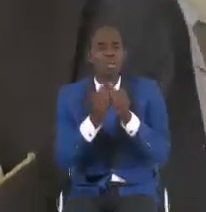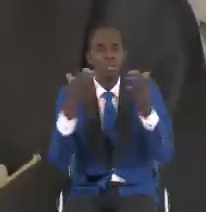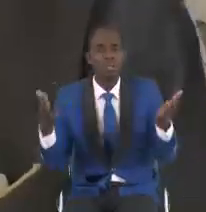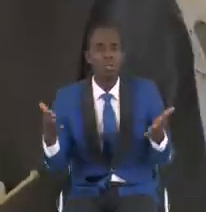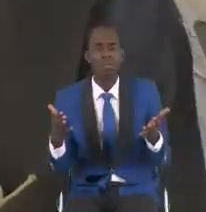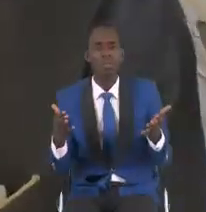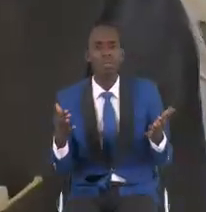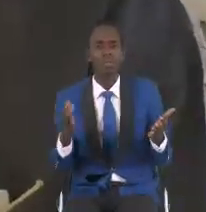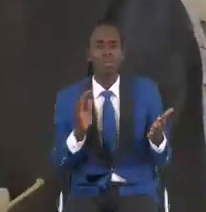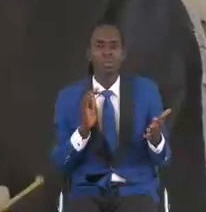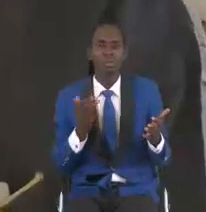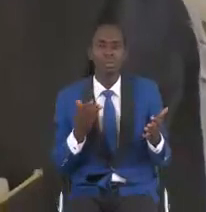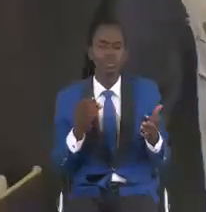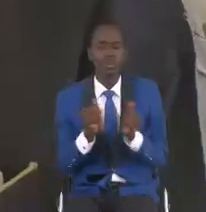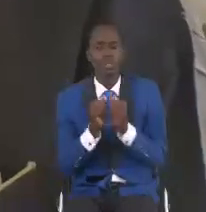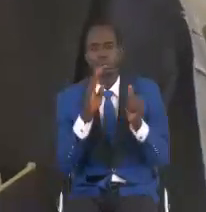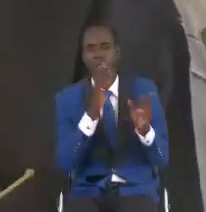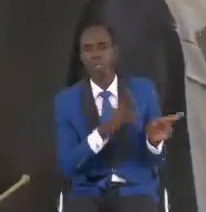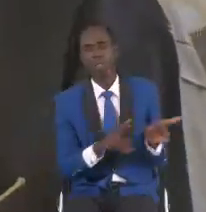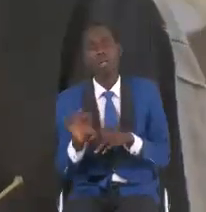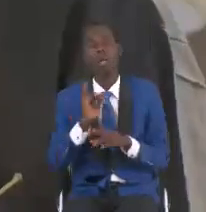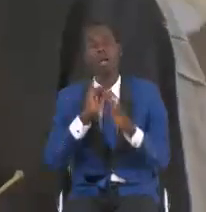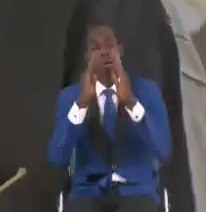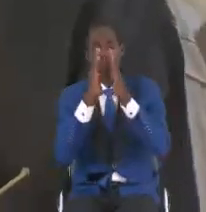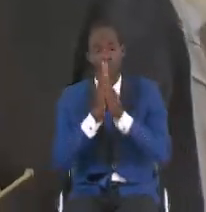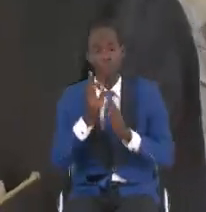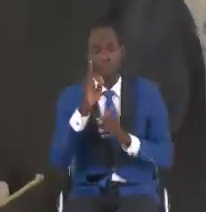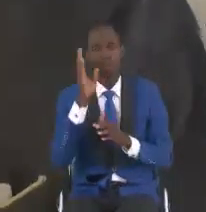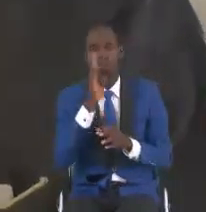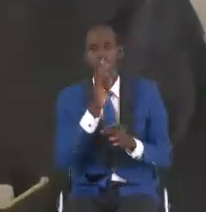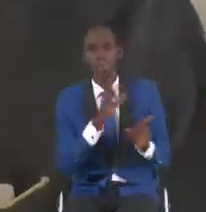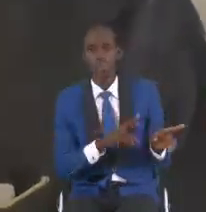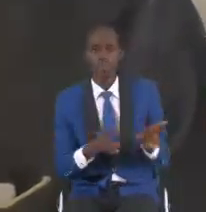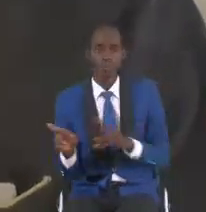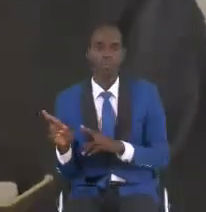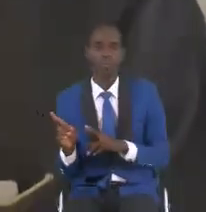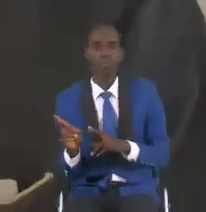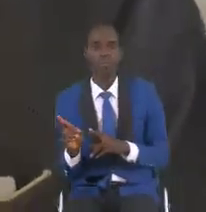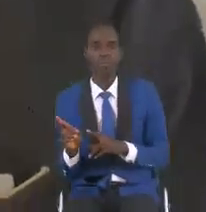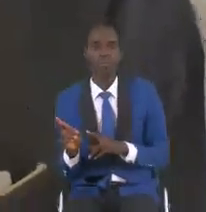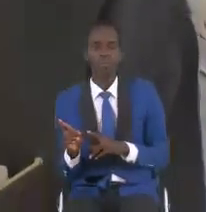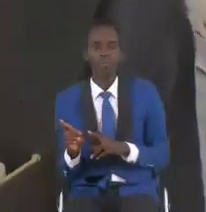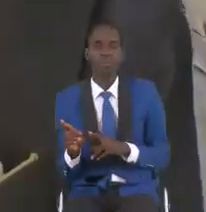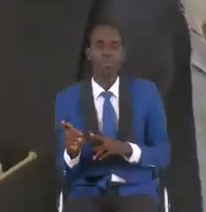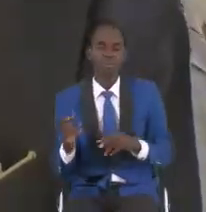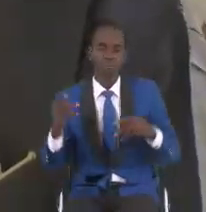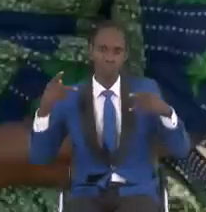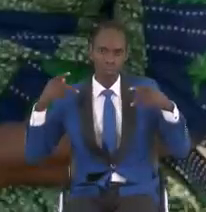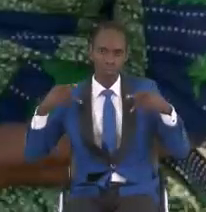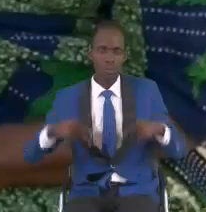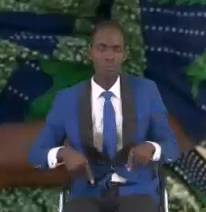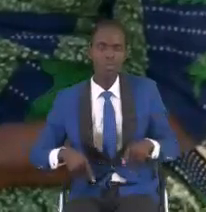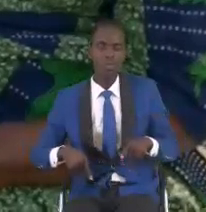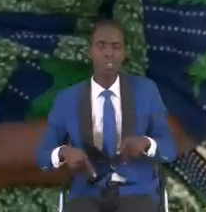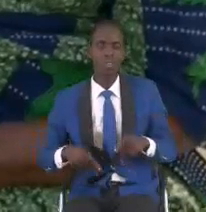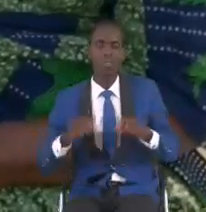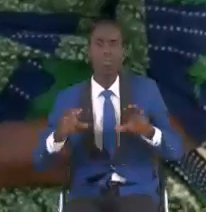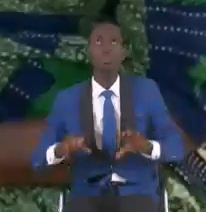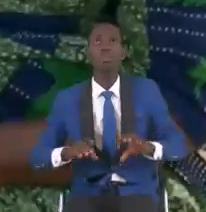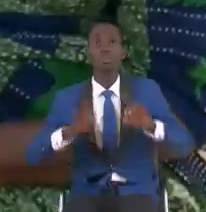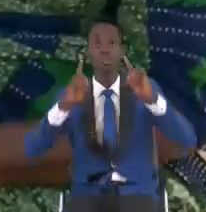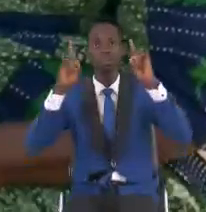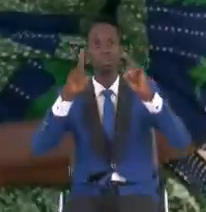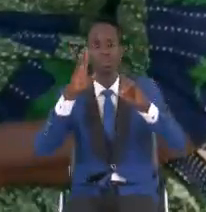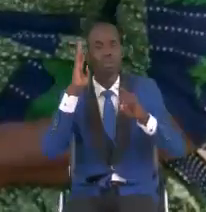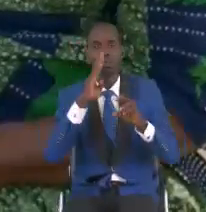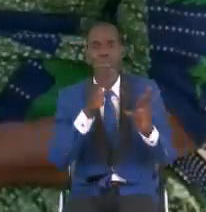I pray you'll be ready. By personal devotion, I pray you'll be ready. By